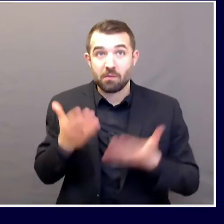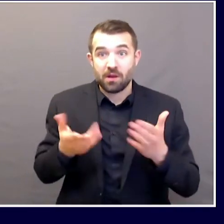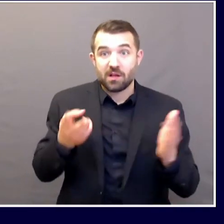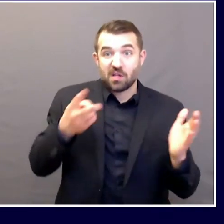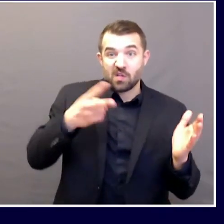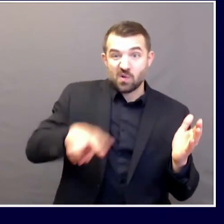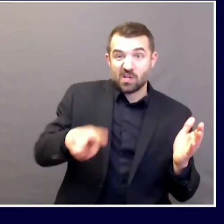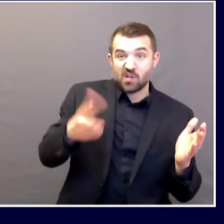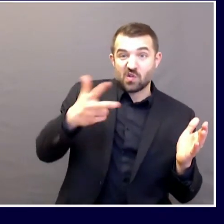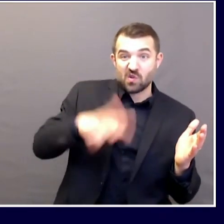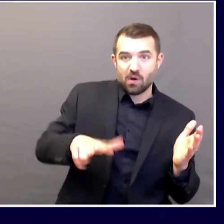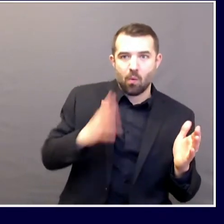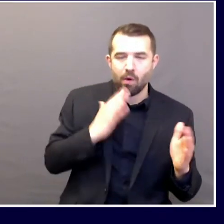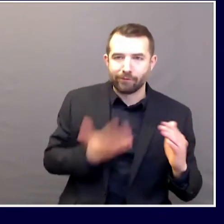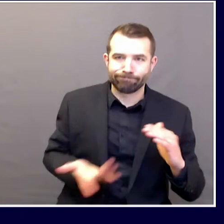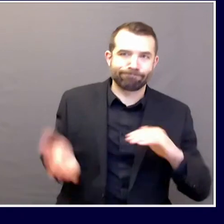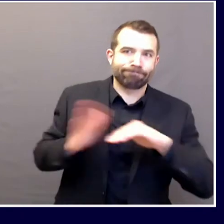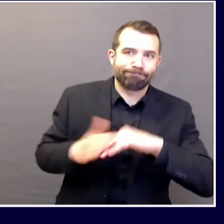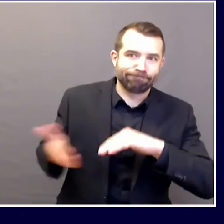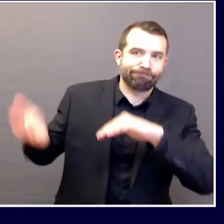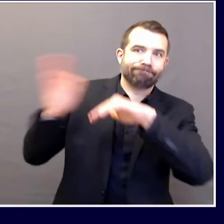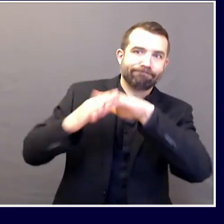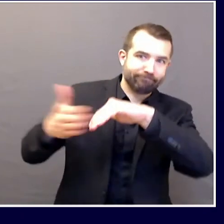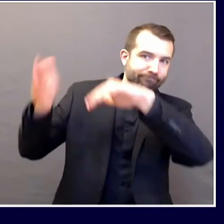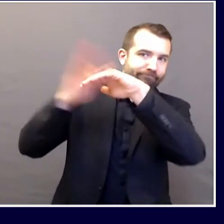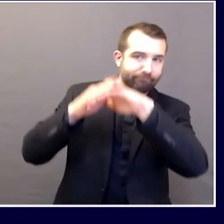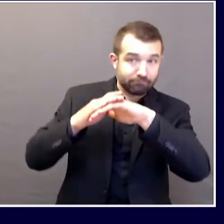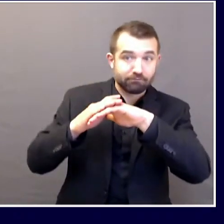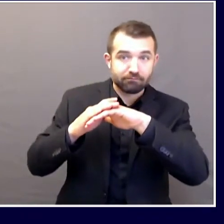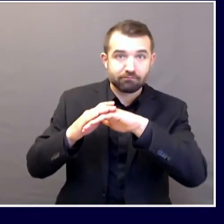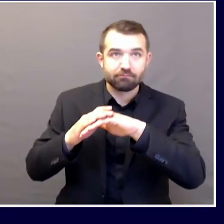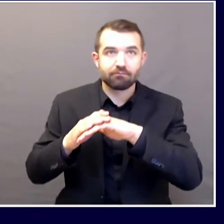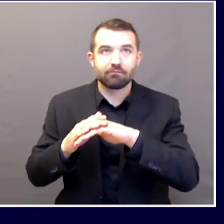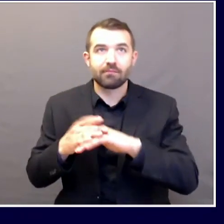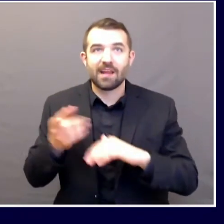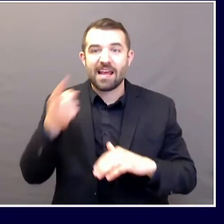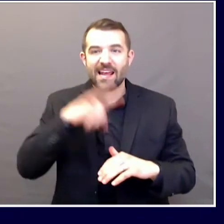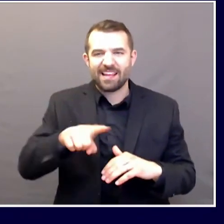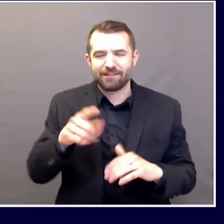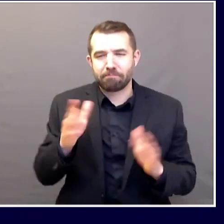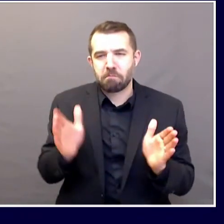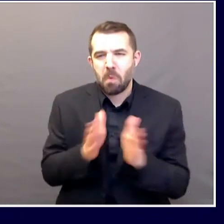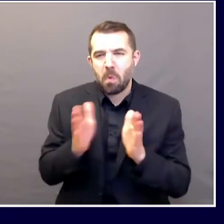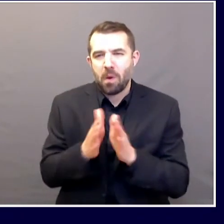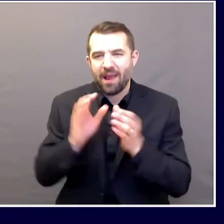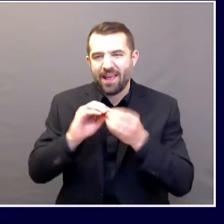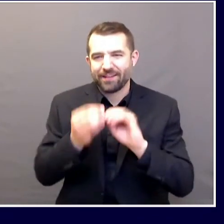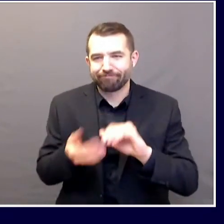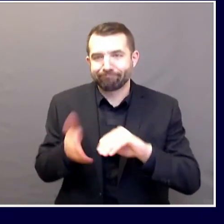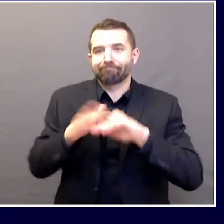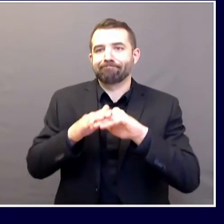for next week, the week of March 22nd, what Maine will be receiving is again only about